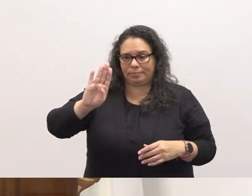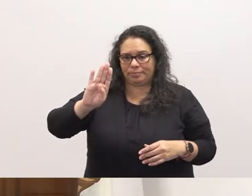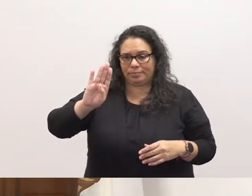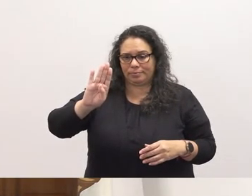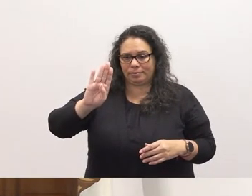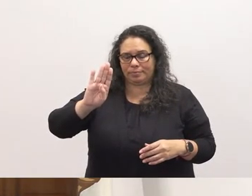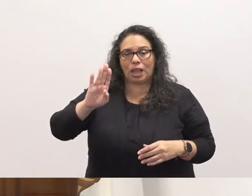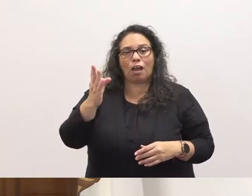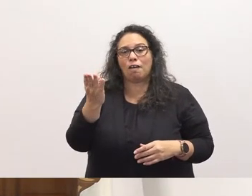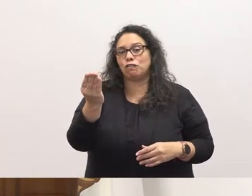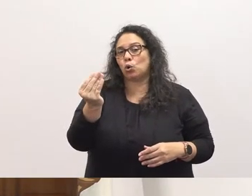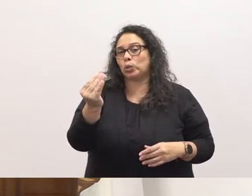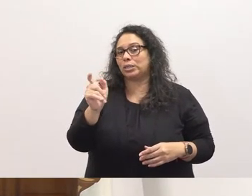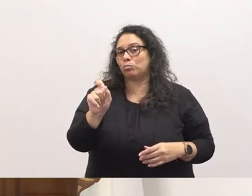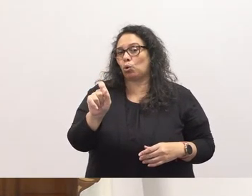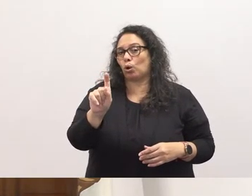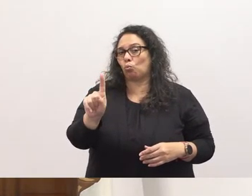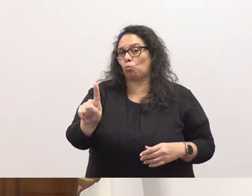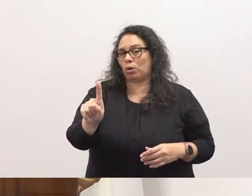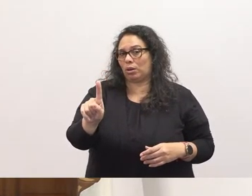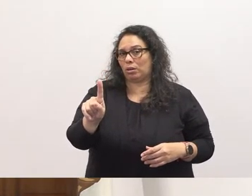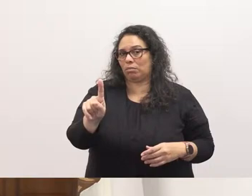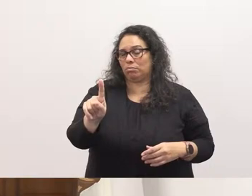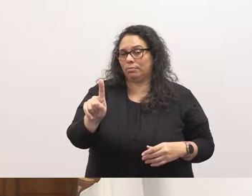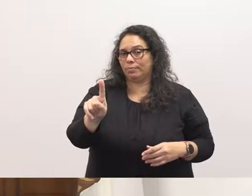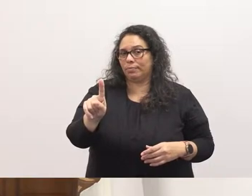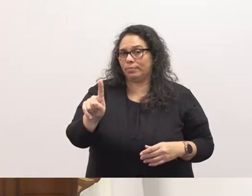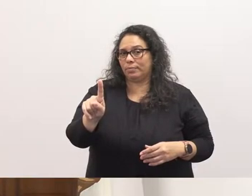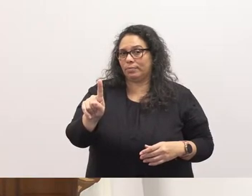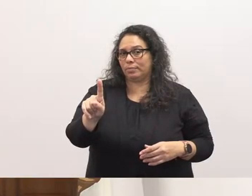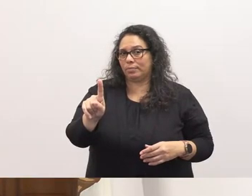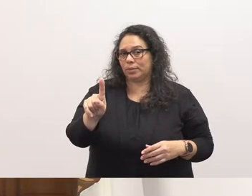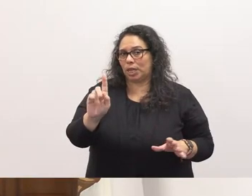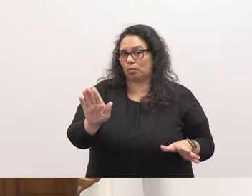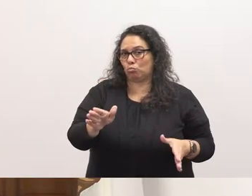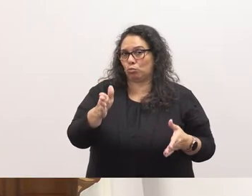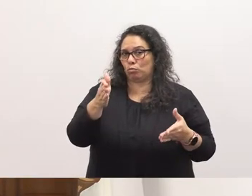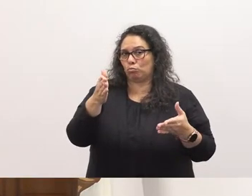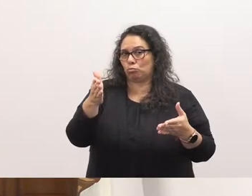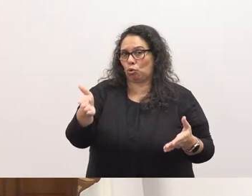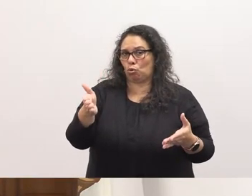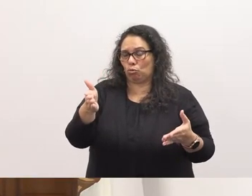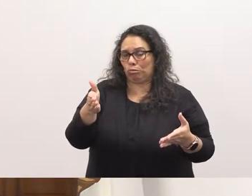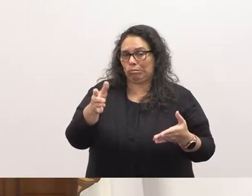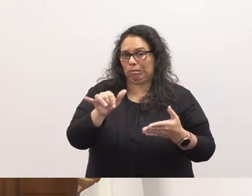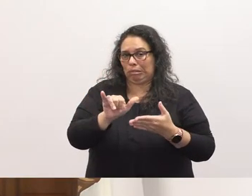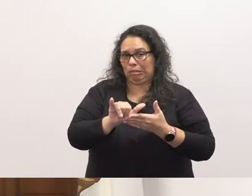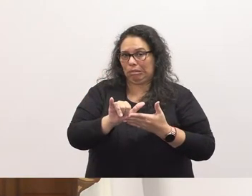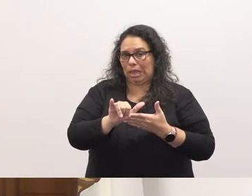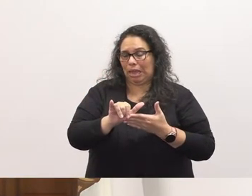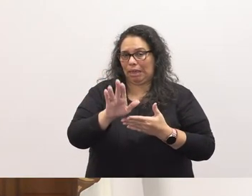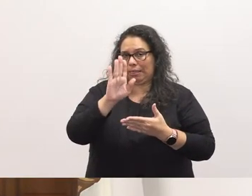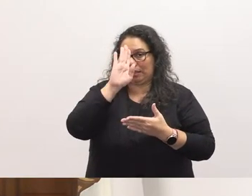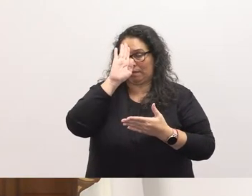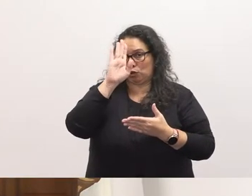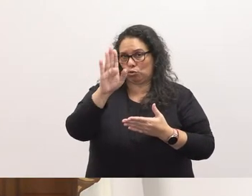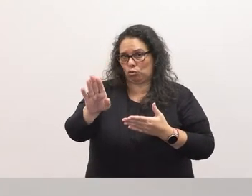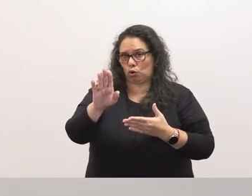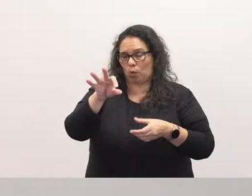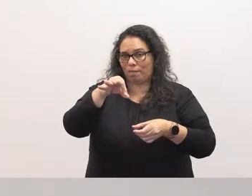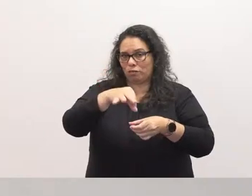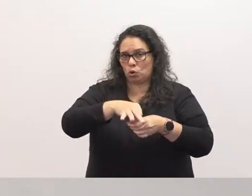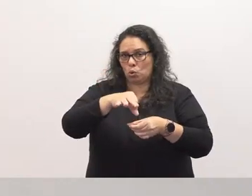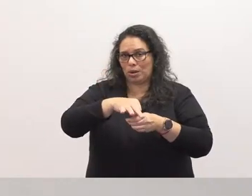Actually, on 14.1, I'd like to propose that in the future, when we're voting